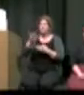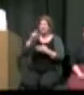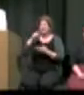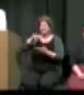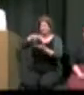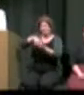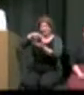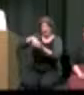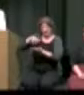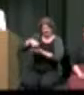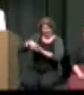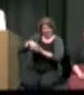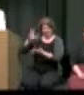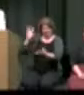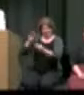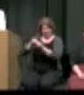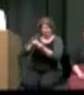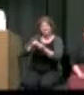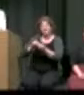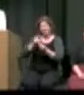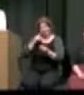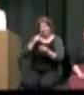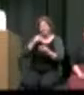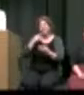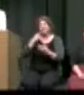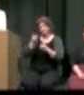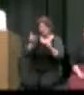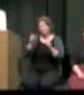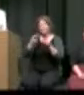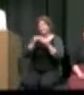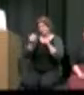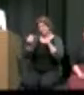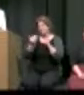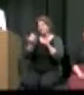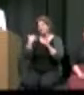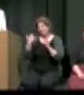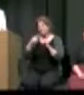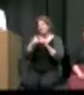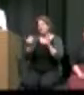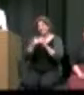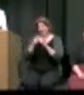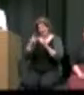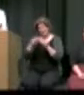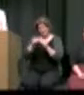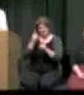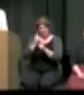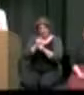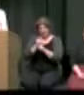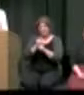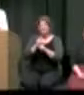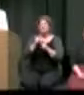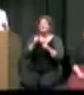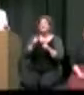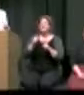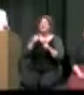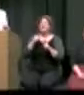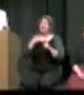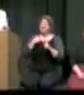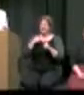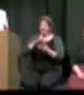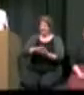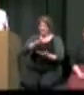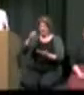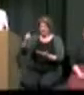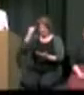dredged. And this has been quoted in the past, and so I'm going to quote it again, but hopefully it's correct. There's about that volume, if you